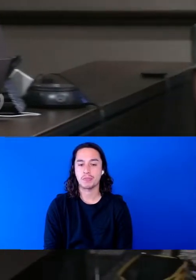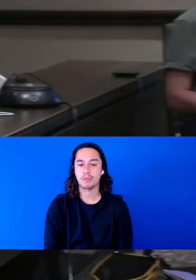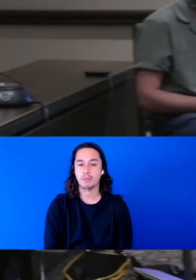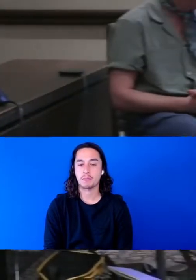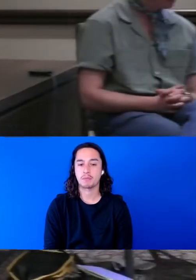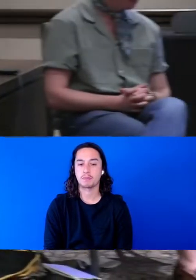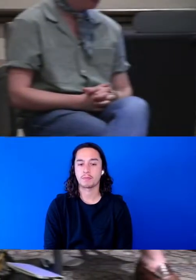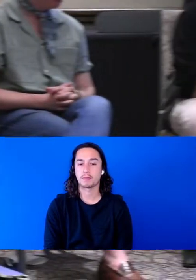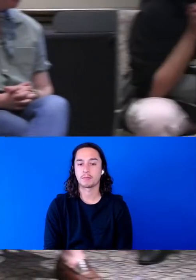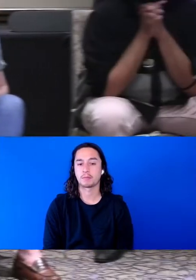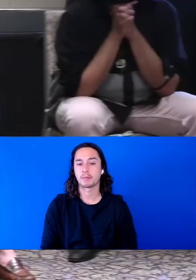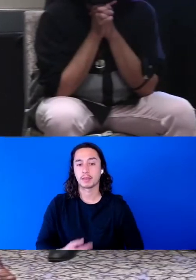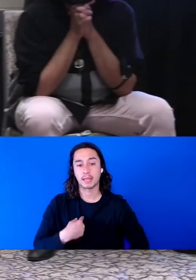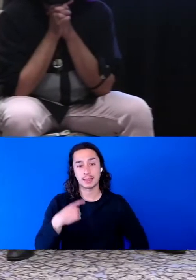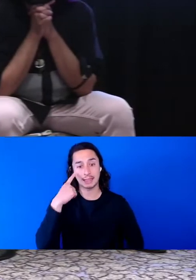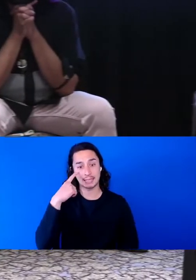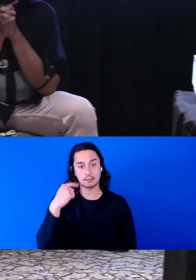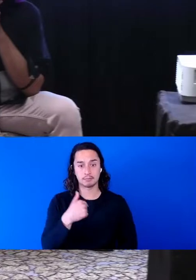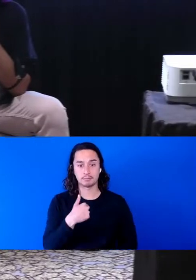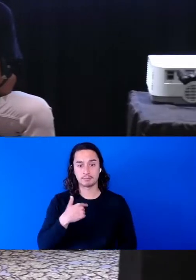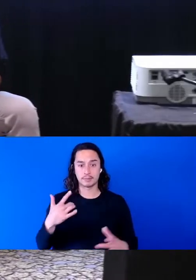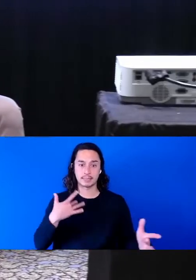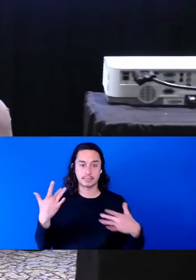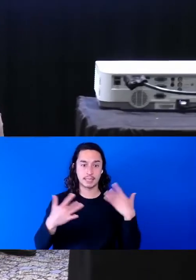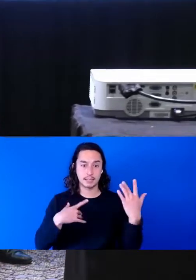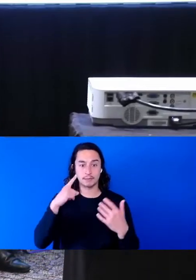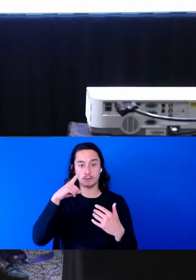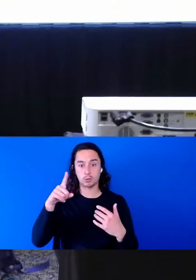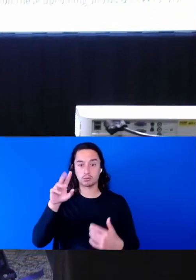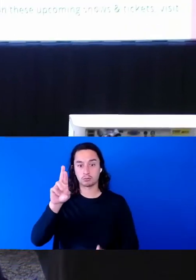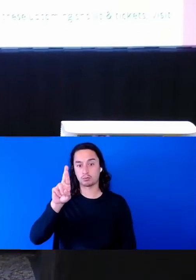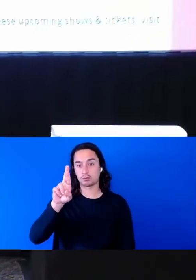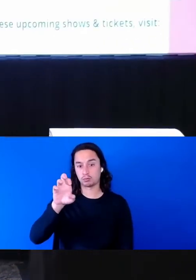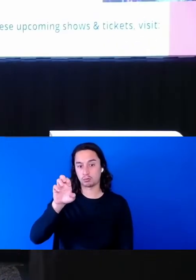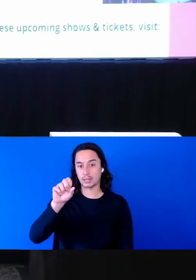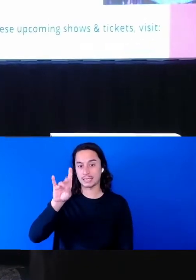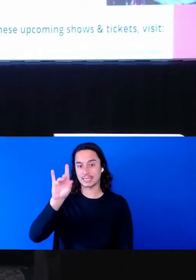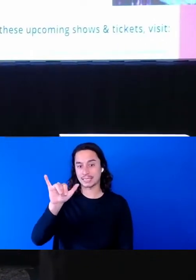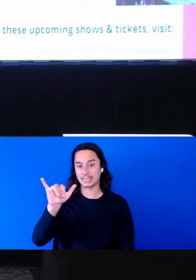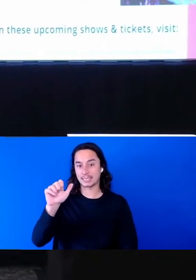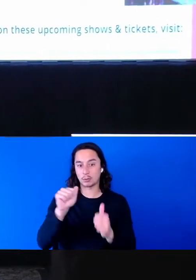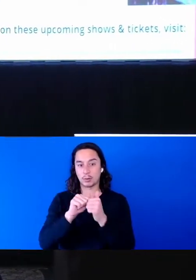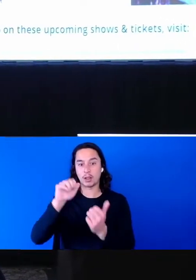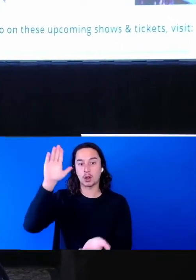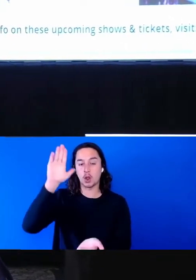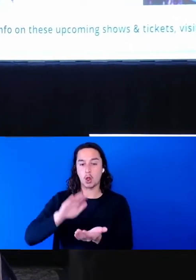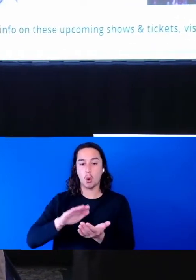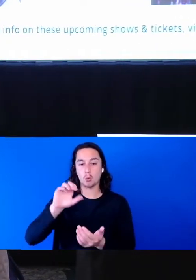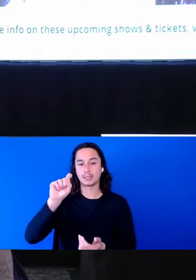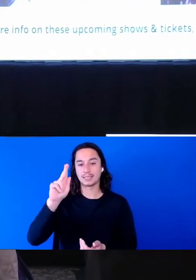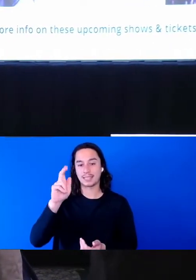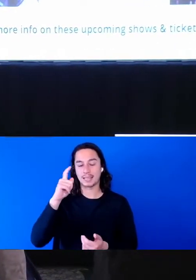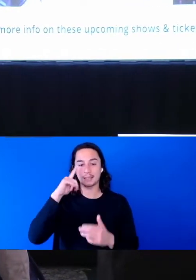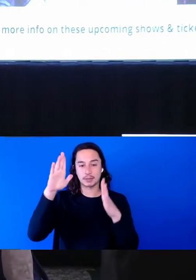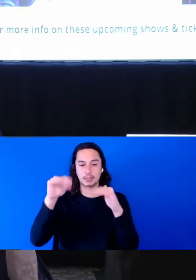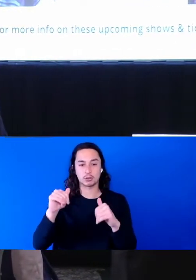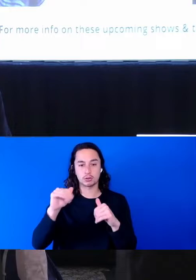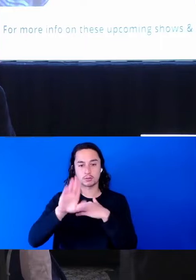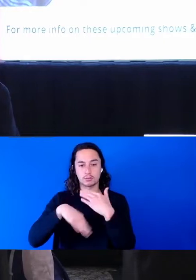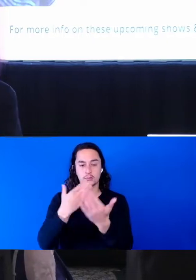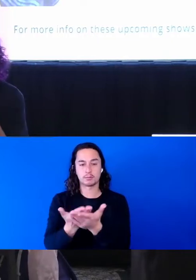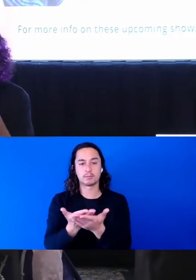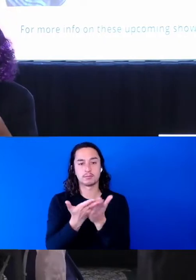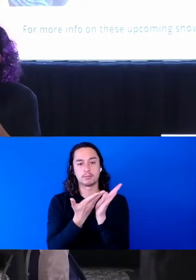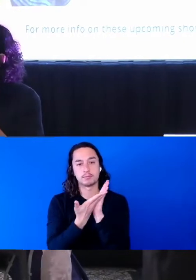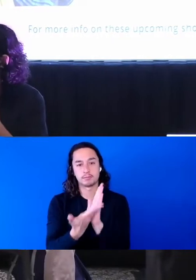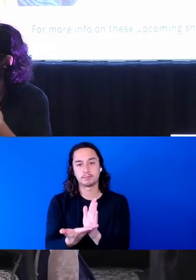I would be excited for residencies with super low stakes expectations in terms of the deliverable at the end.